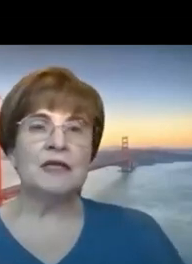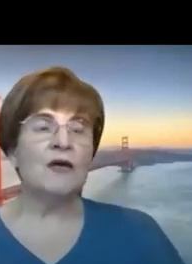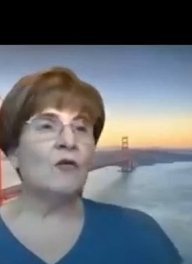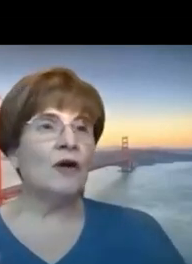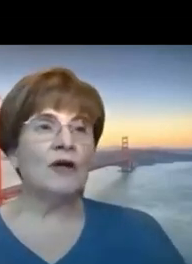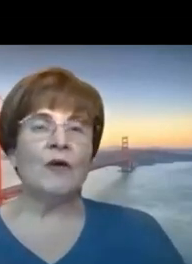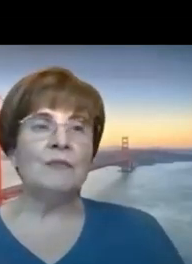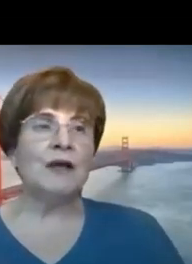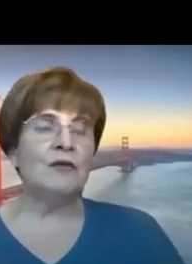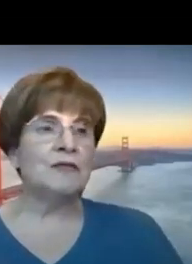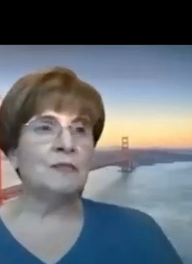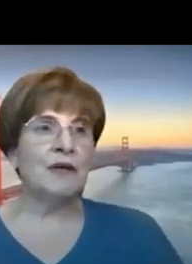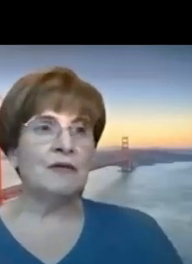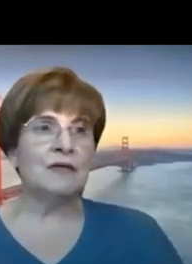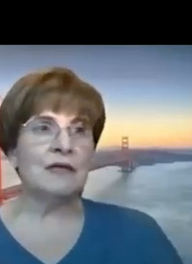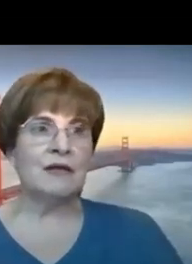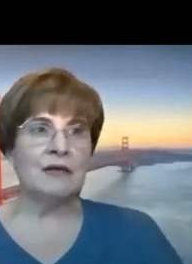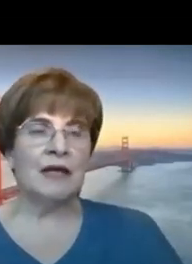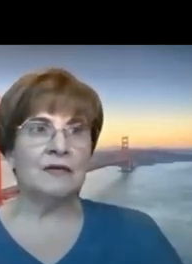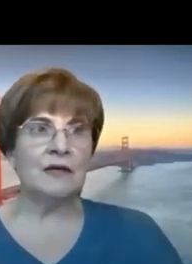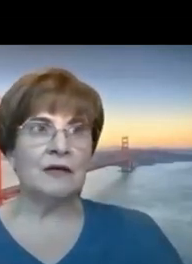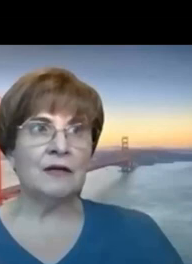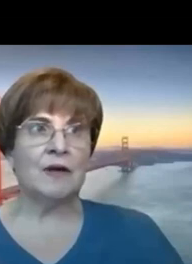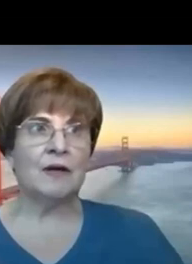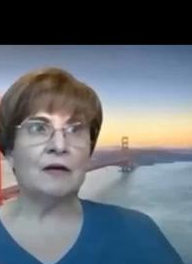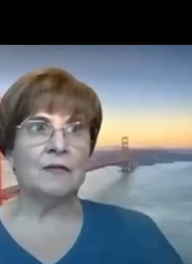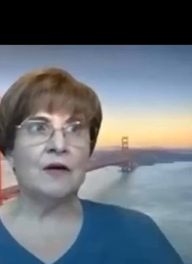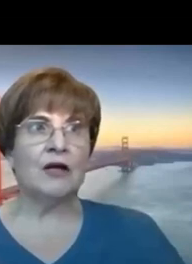is grandparents and parent